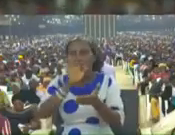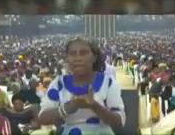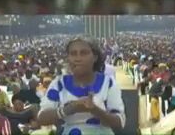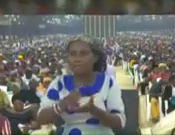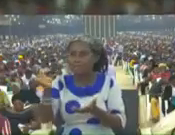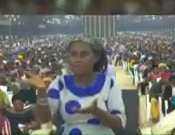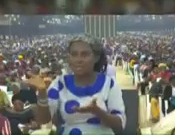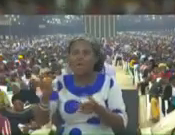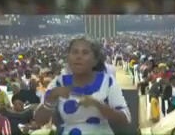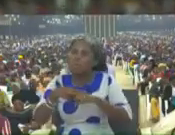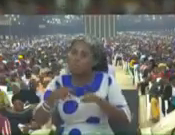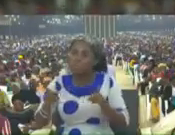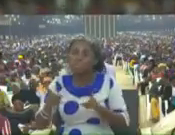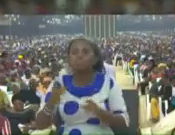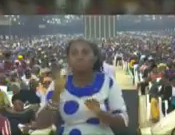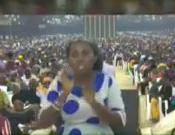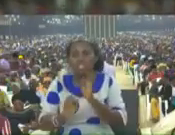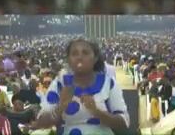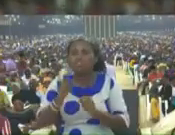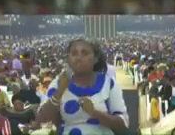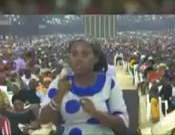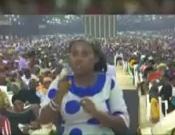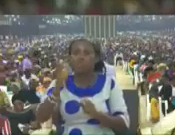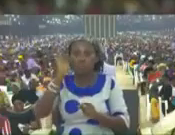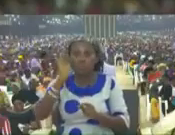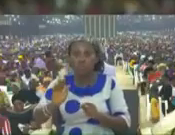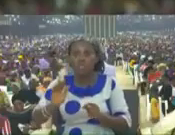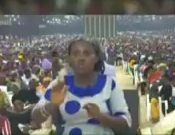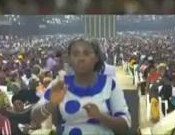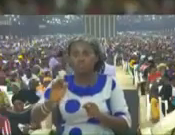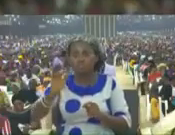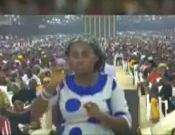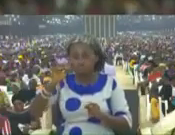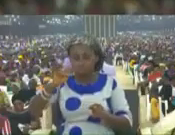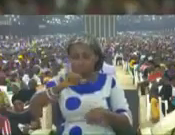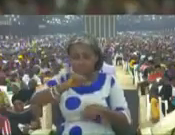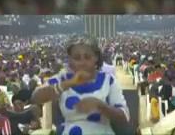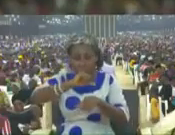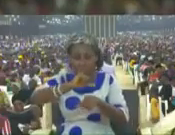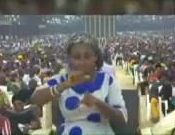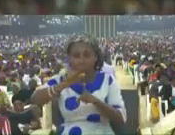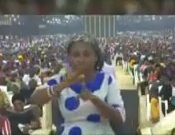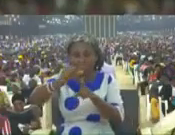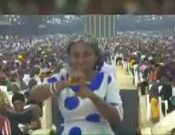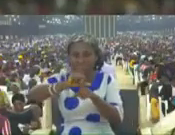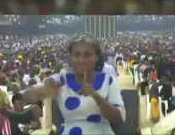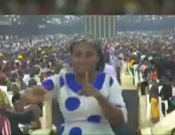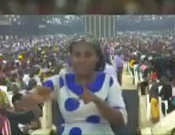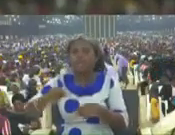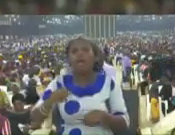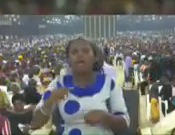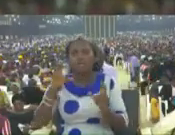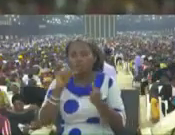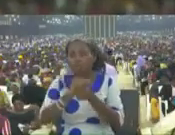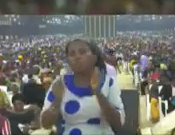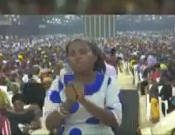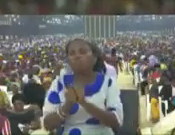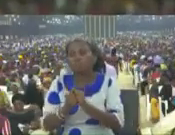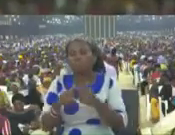to be circumcised like us, then we can begin to talk. After all, we are strangers in your land.